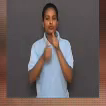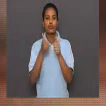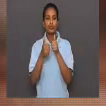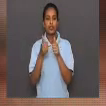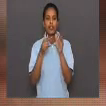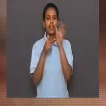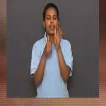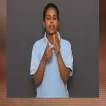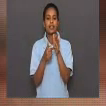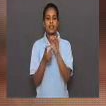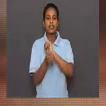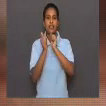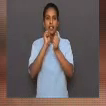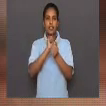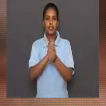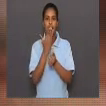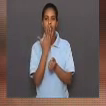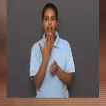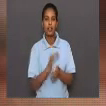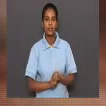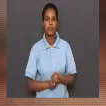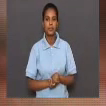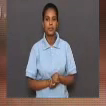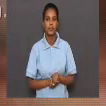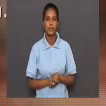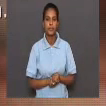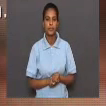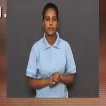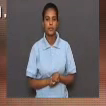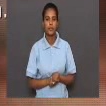the indicator changes color.